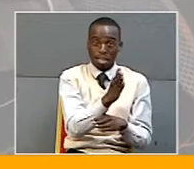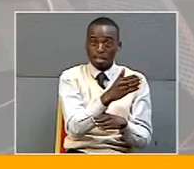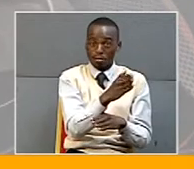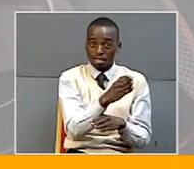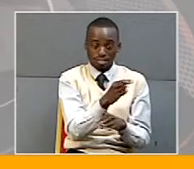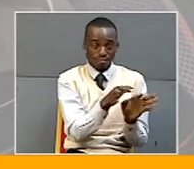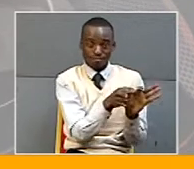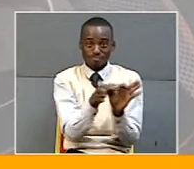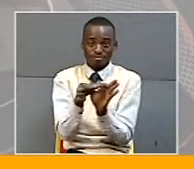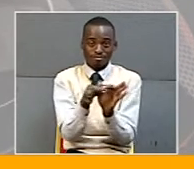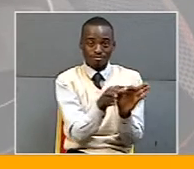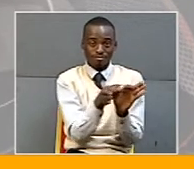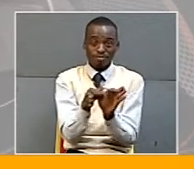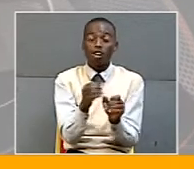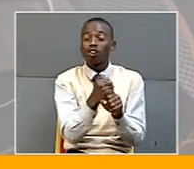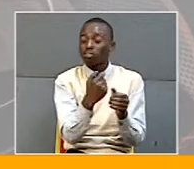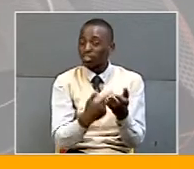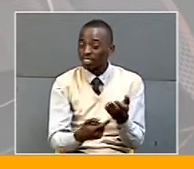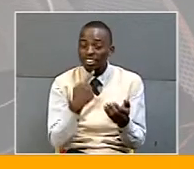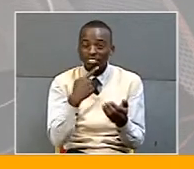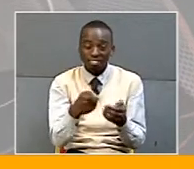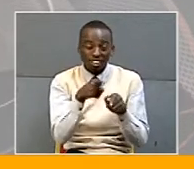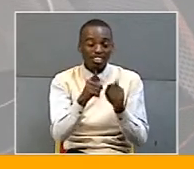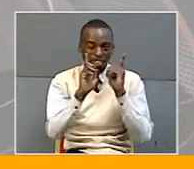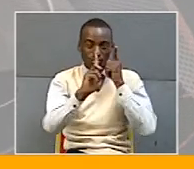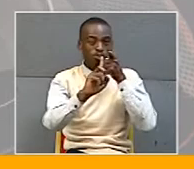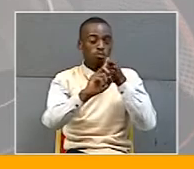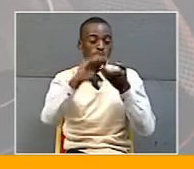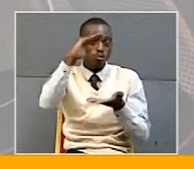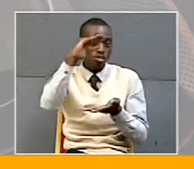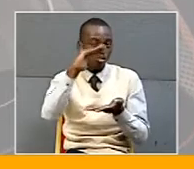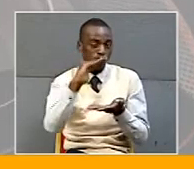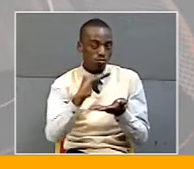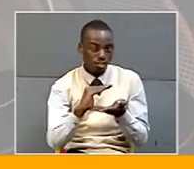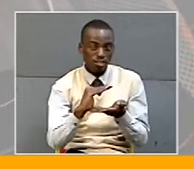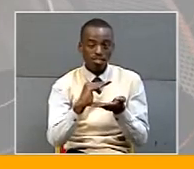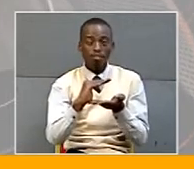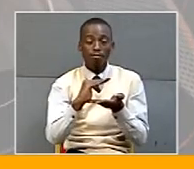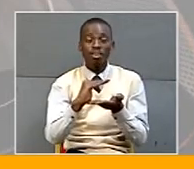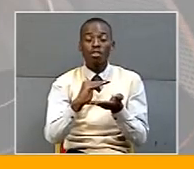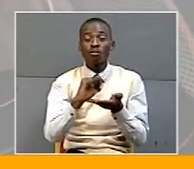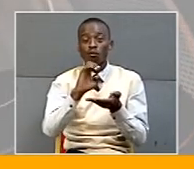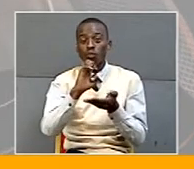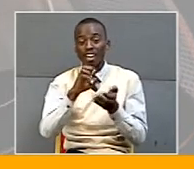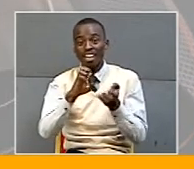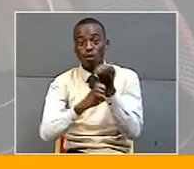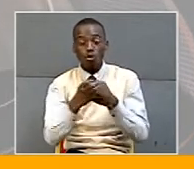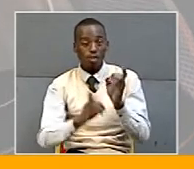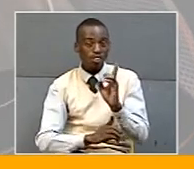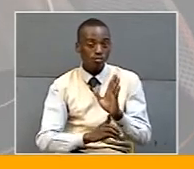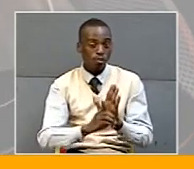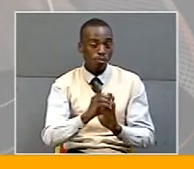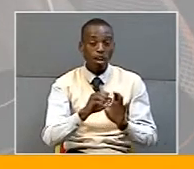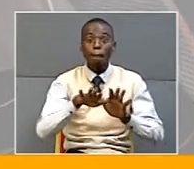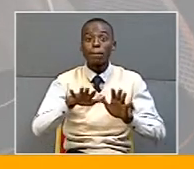Netherlands ambassador Henk-Jan Becker said this is aimed at reducing poverty, boosting economic growth, increasing